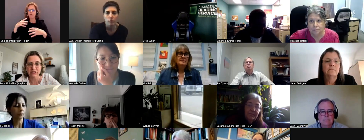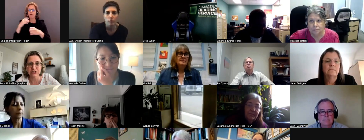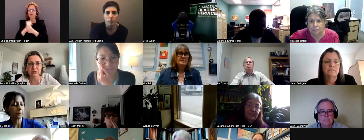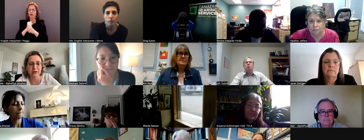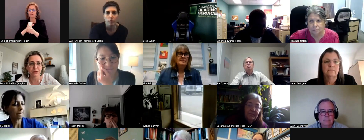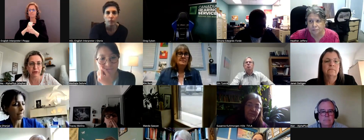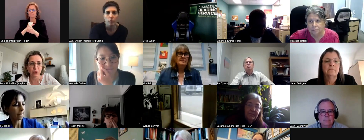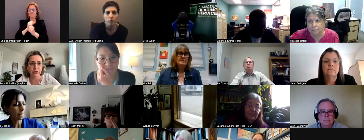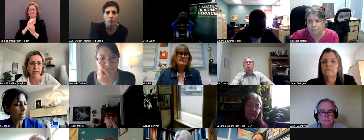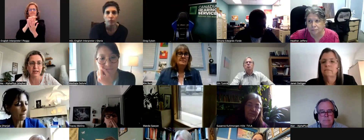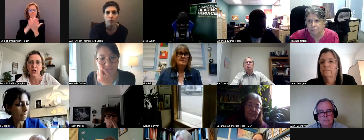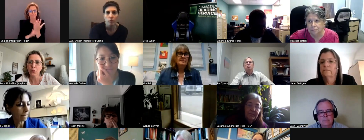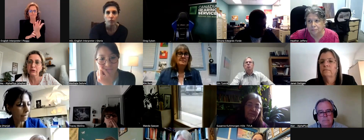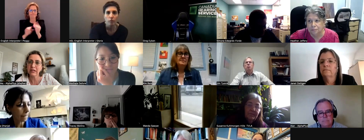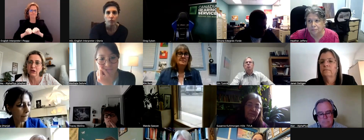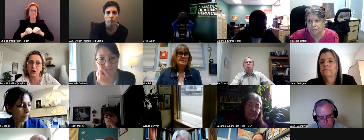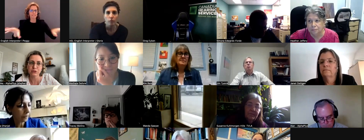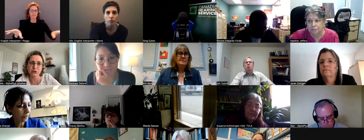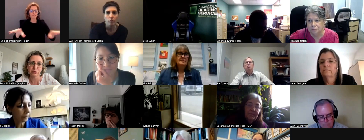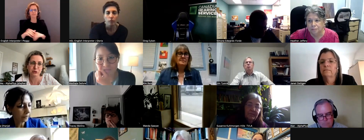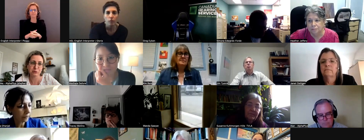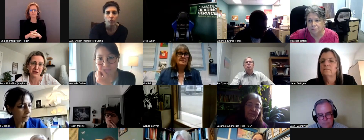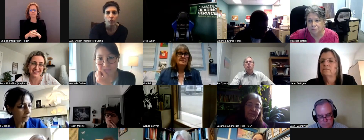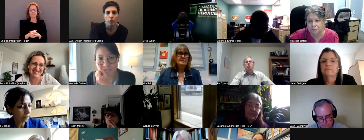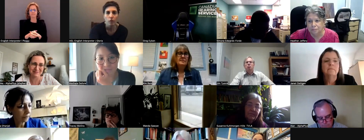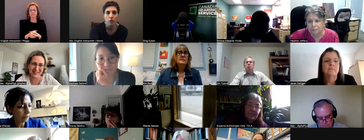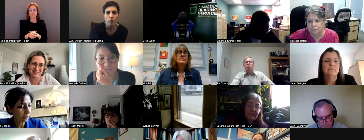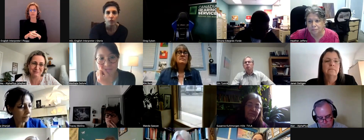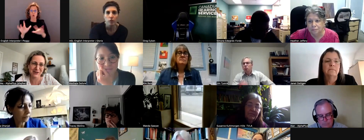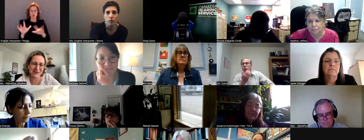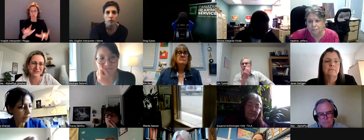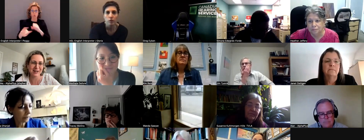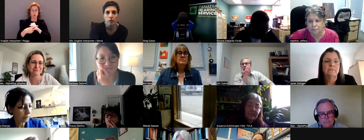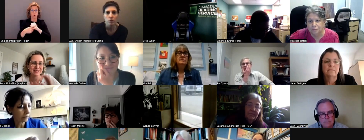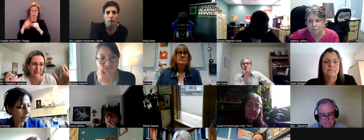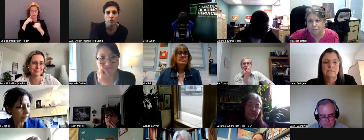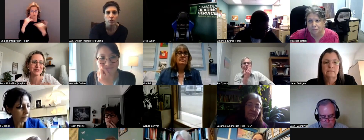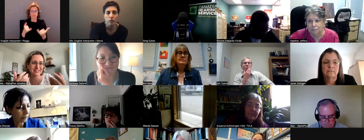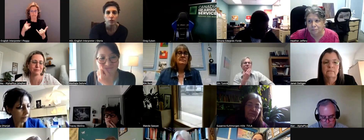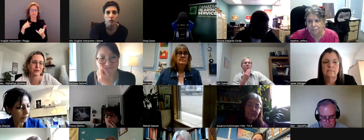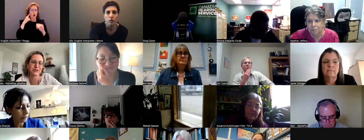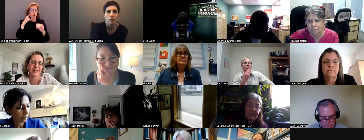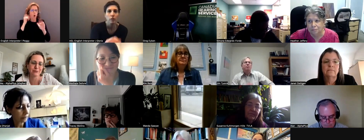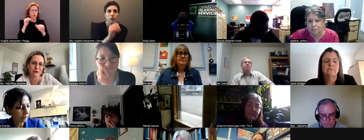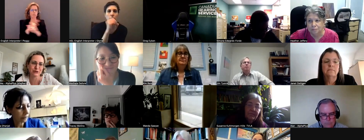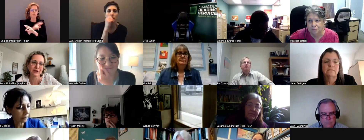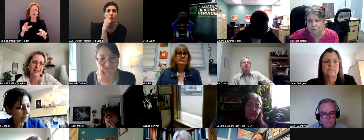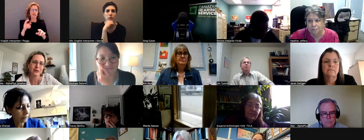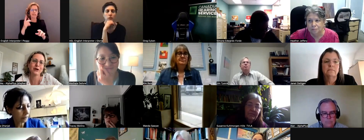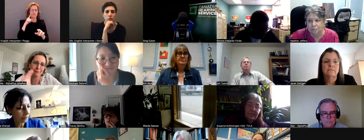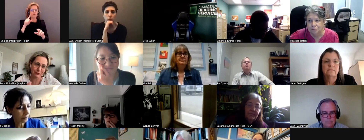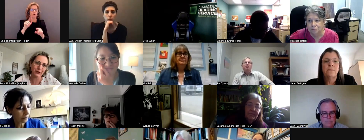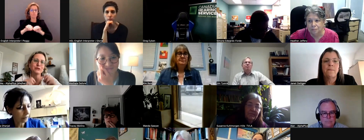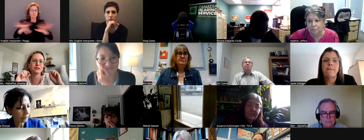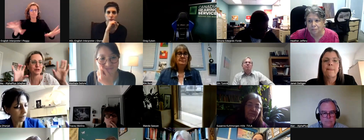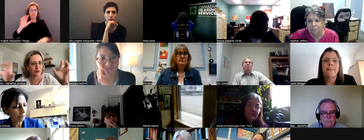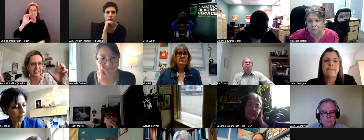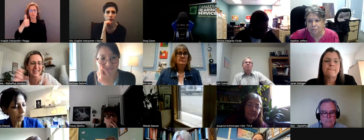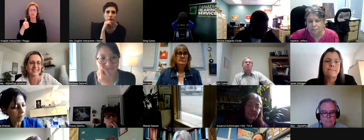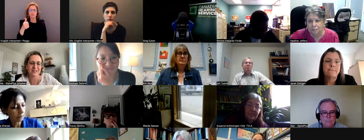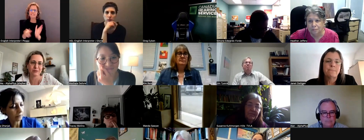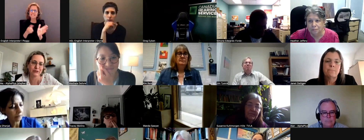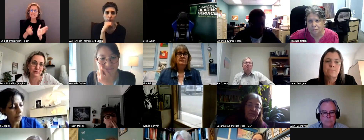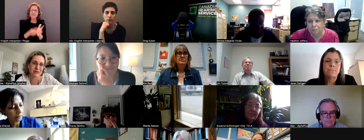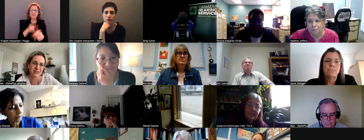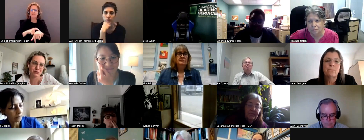a question about the recording. We really hope to process it by tomorrow. Sometimes it takes a bit of time to upload, to kind